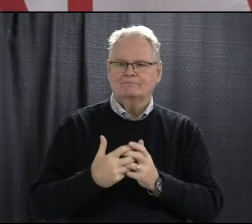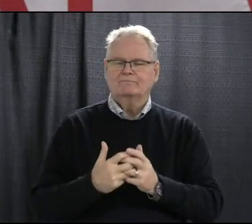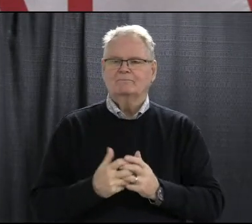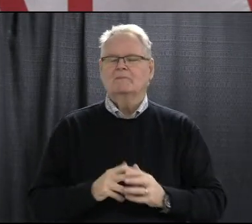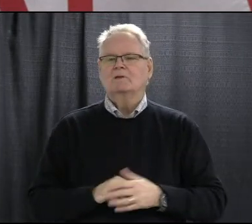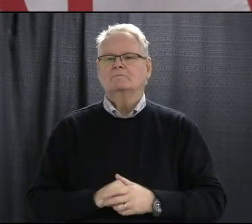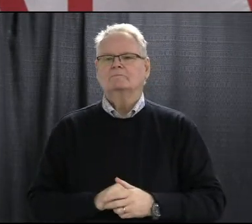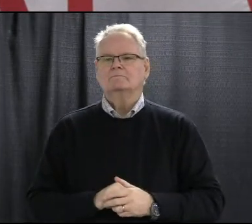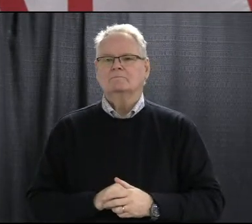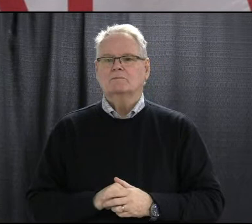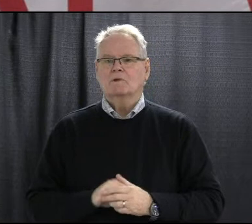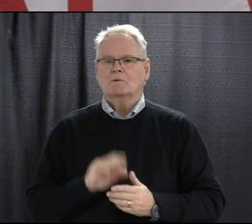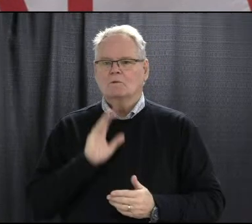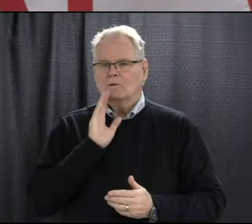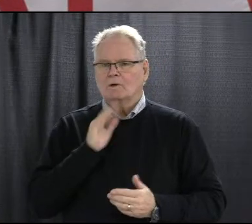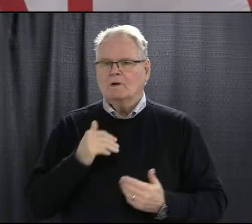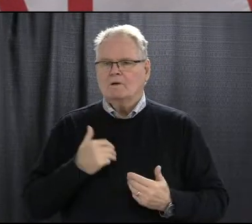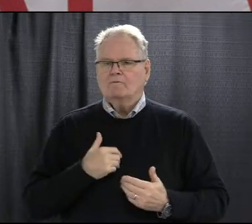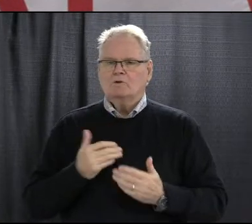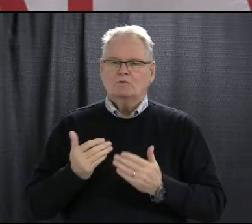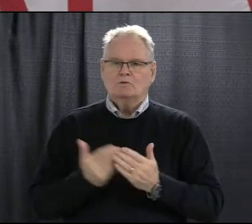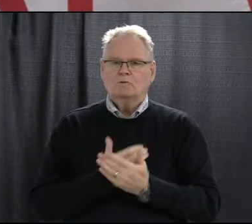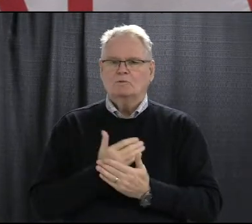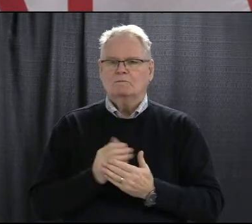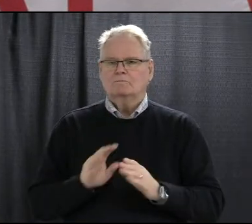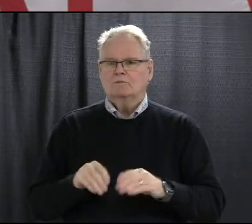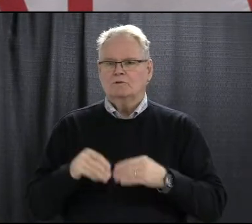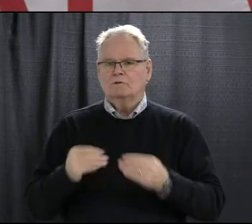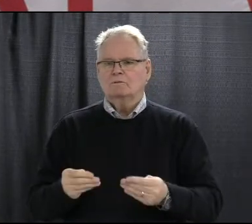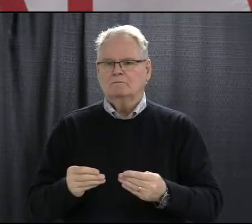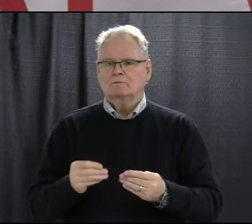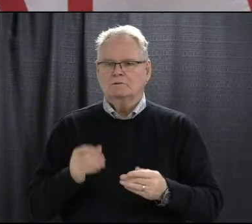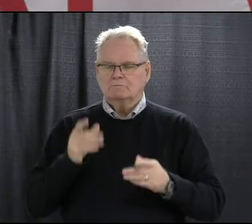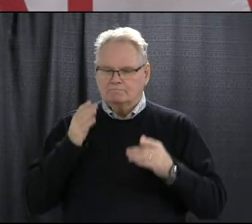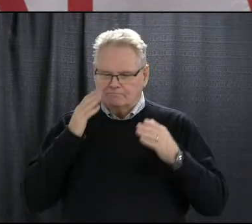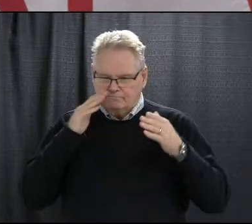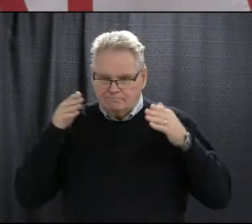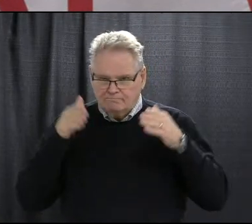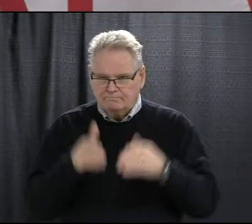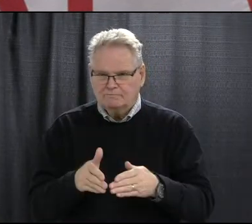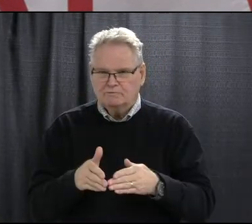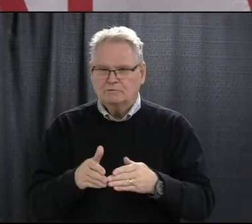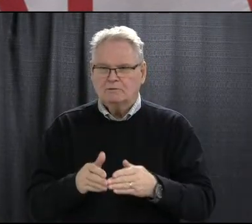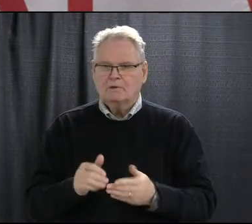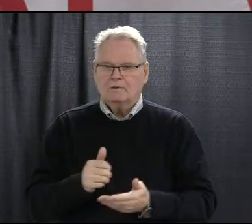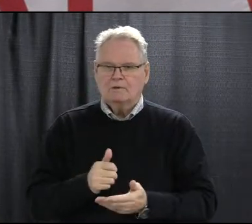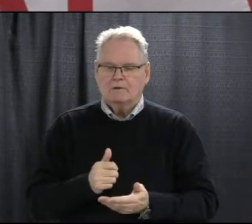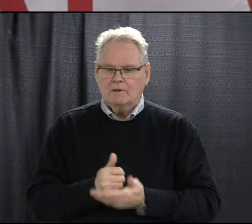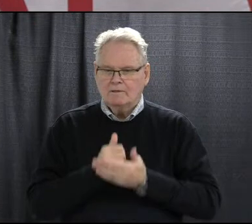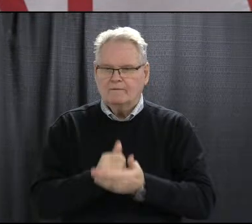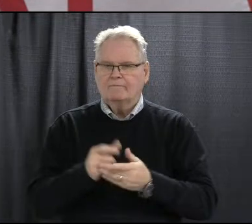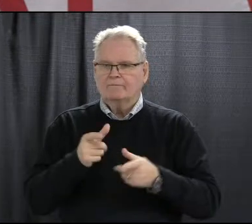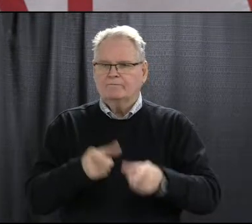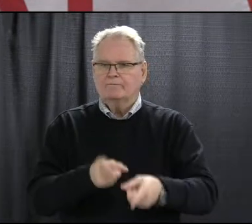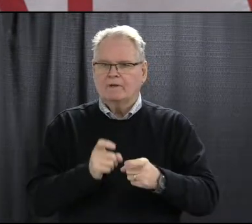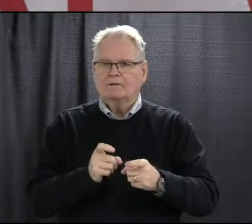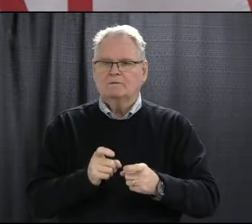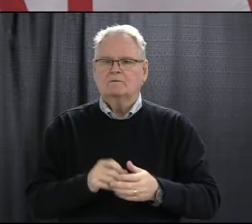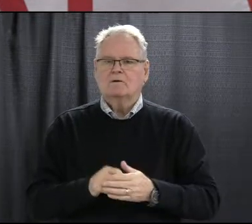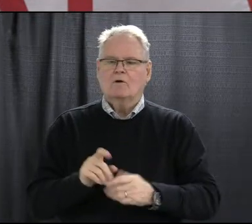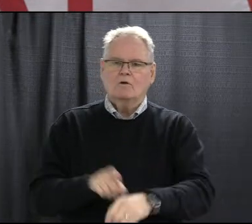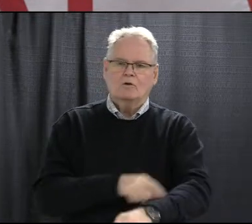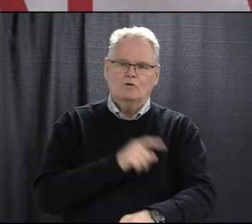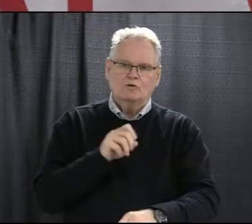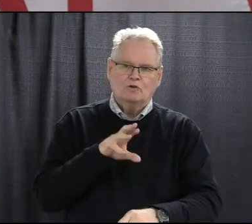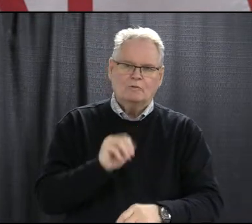restorative care, and rehabilitative care for older adults. The new hospital